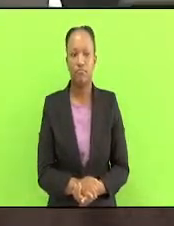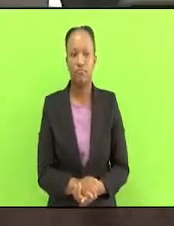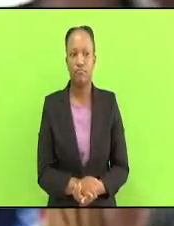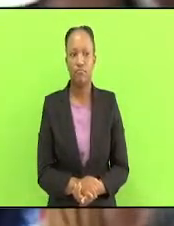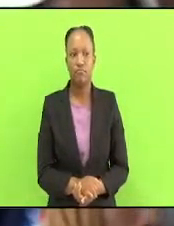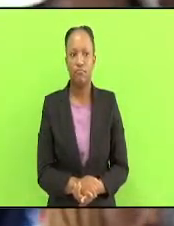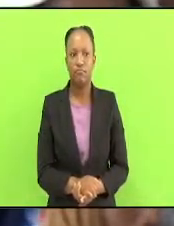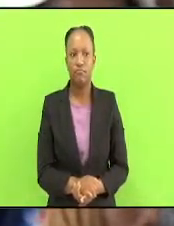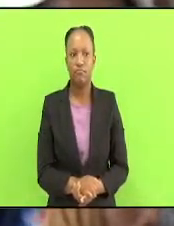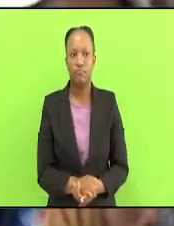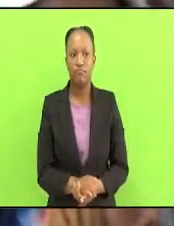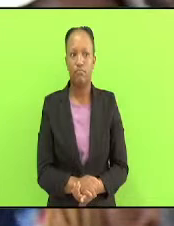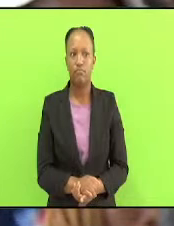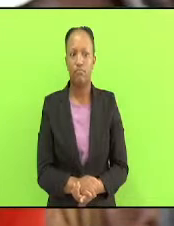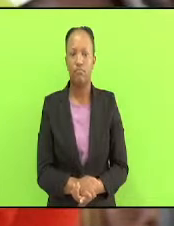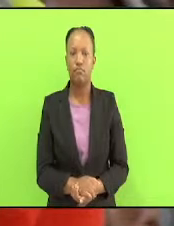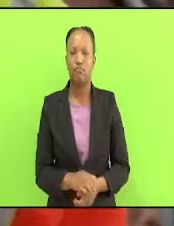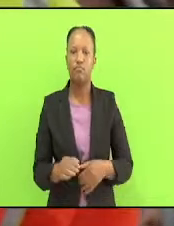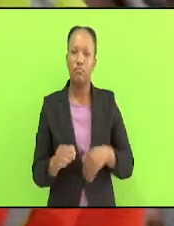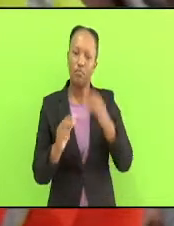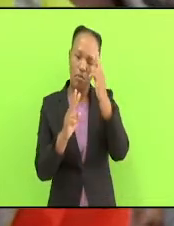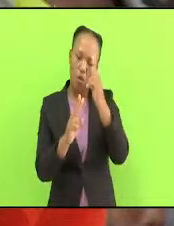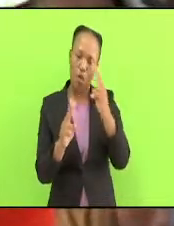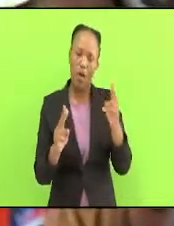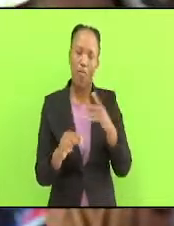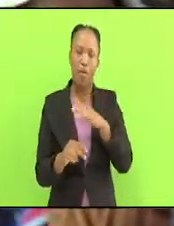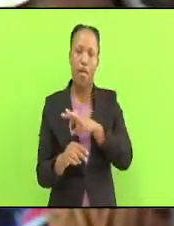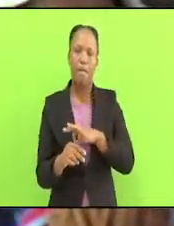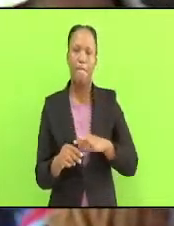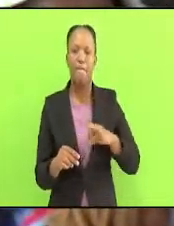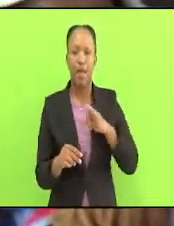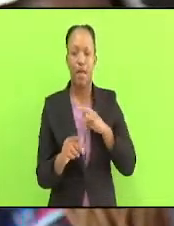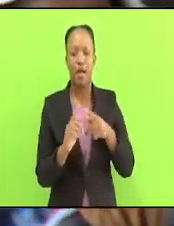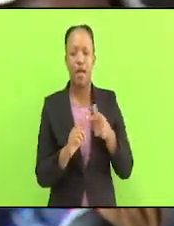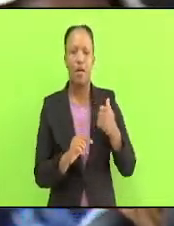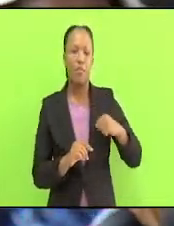Honorable Mayor of Mahikeng Municipality, today I give it to Mona.